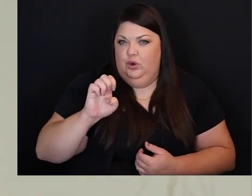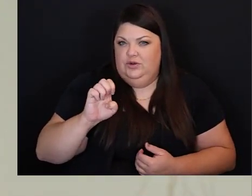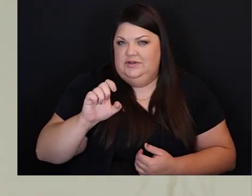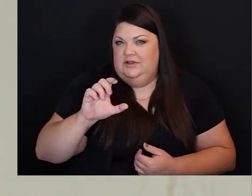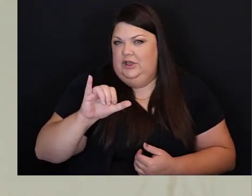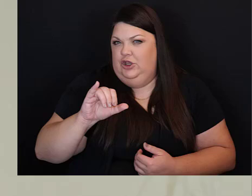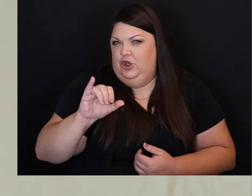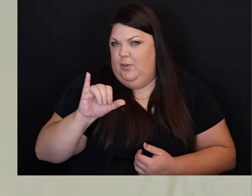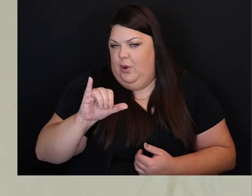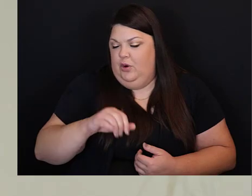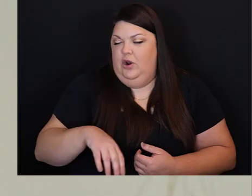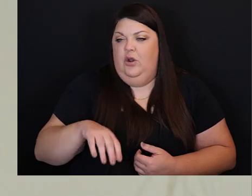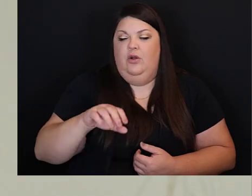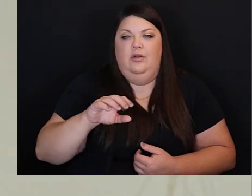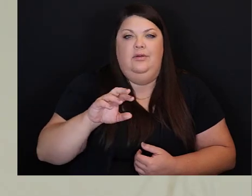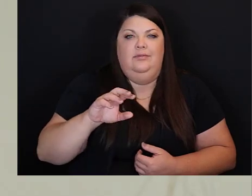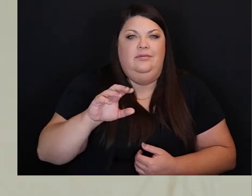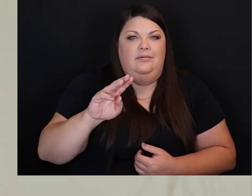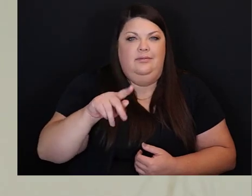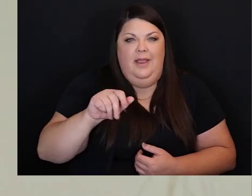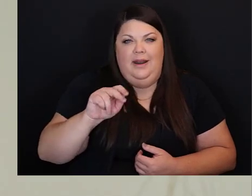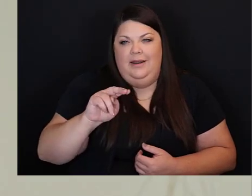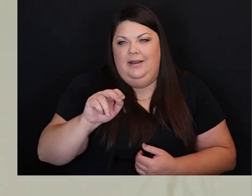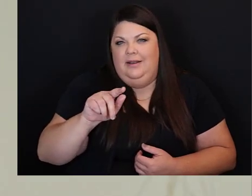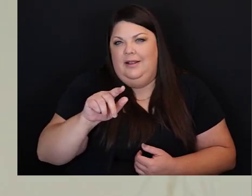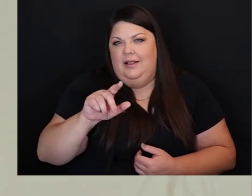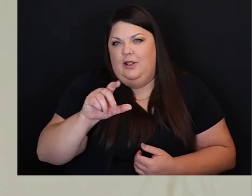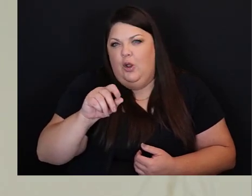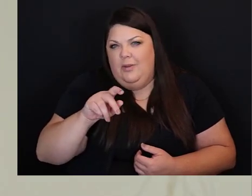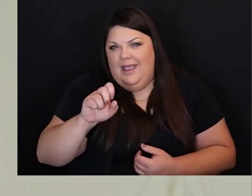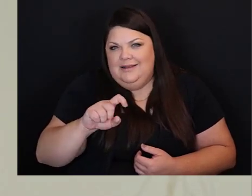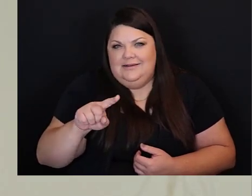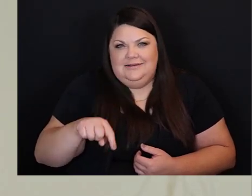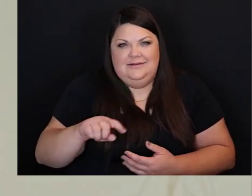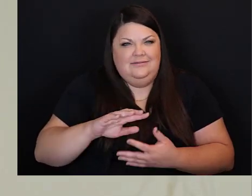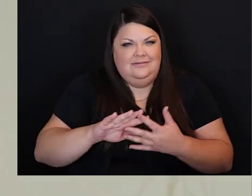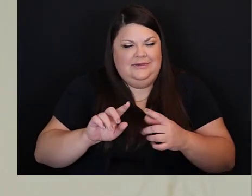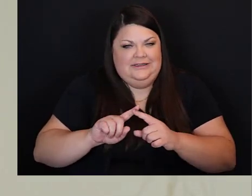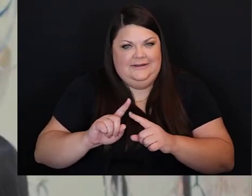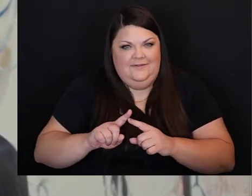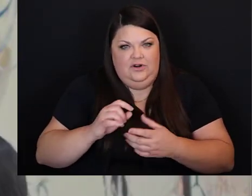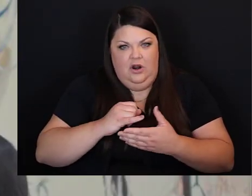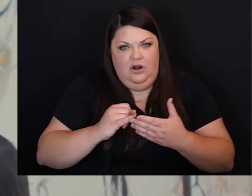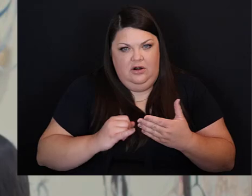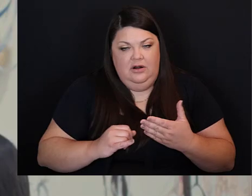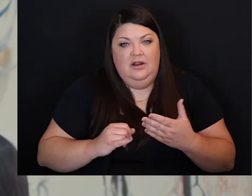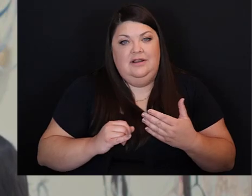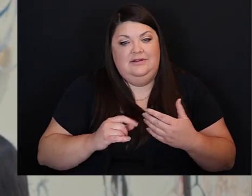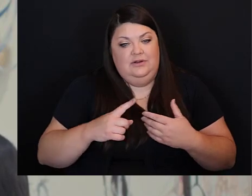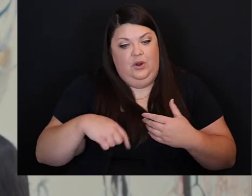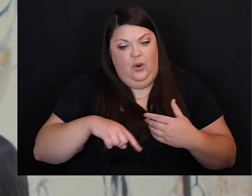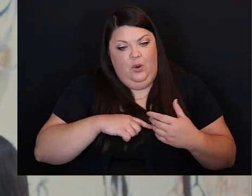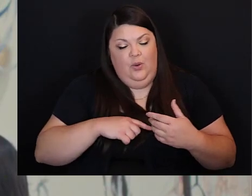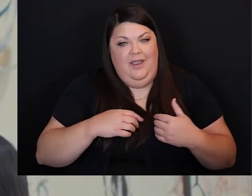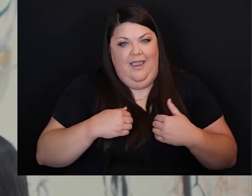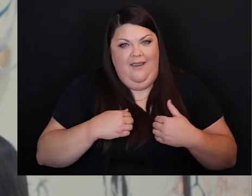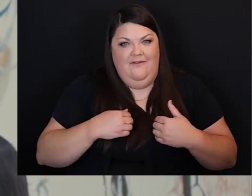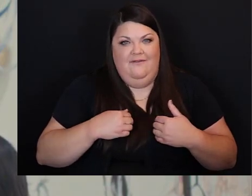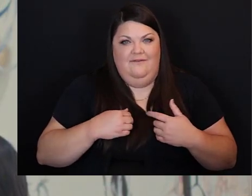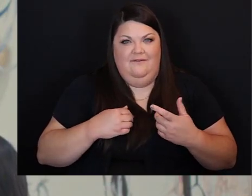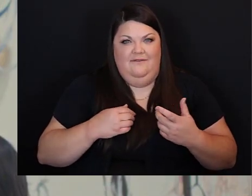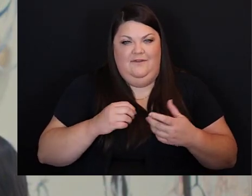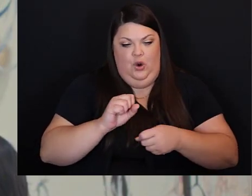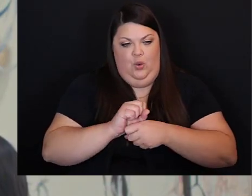Michelle Lopez, Patty Chang, Amanda Ross Ho, Dean Samashima, there's a way in which these works are really